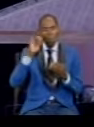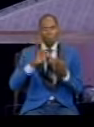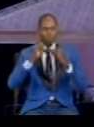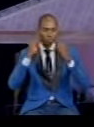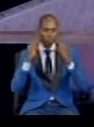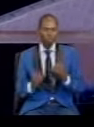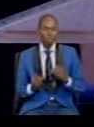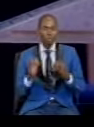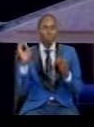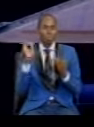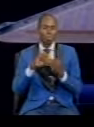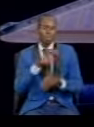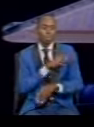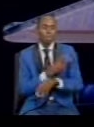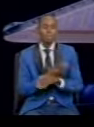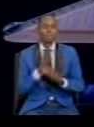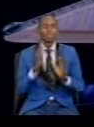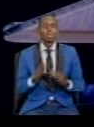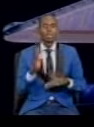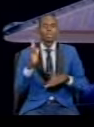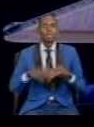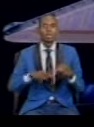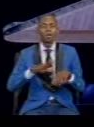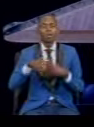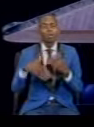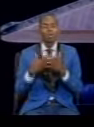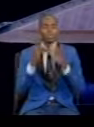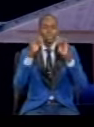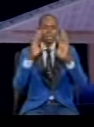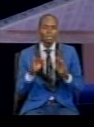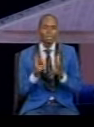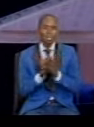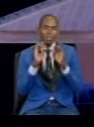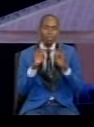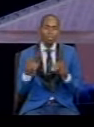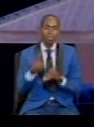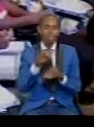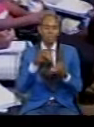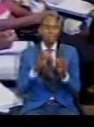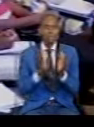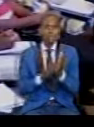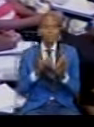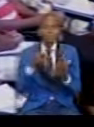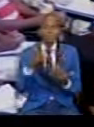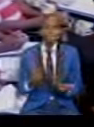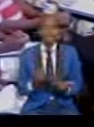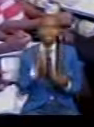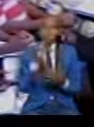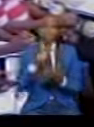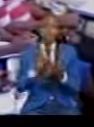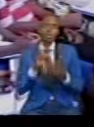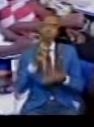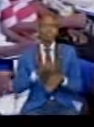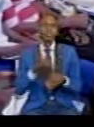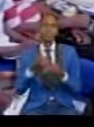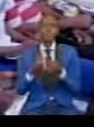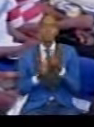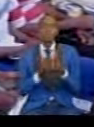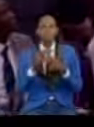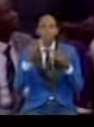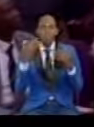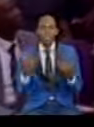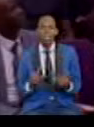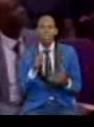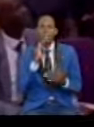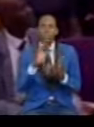mightier than all the teachers that taught them in the school. This is your time. Yeah. I said, this